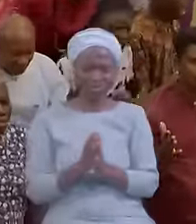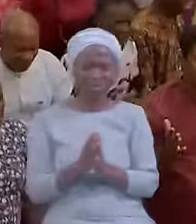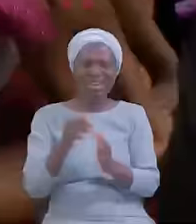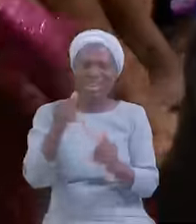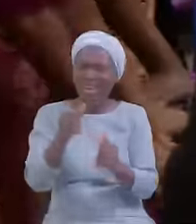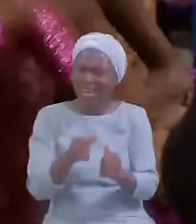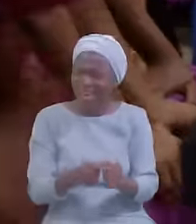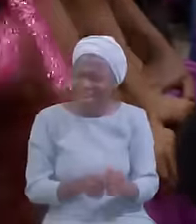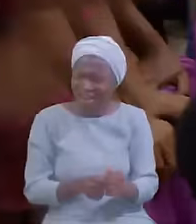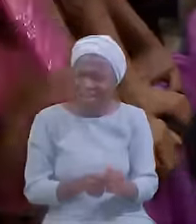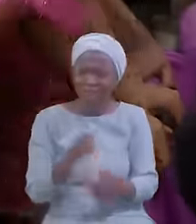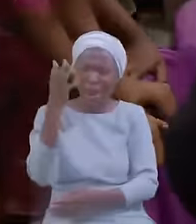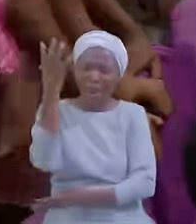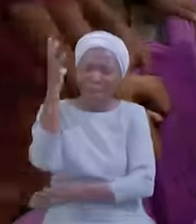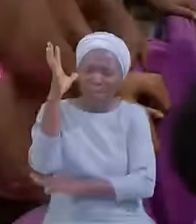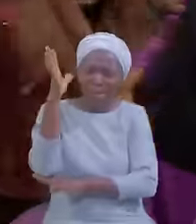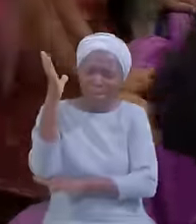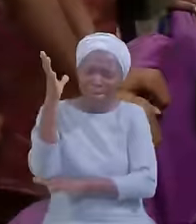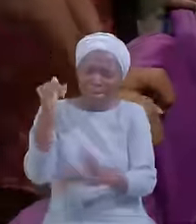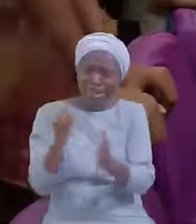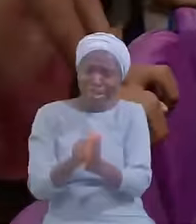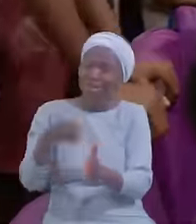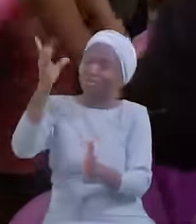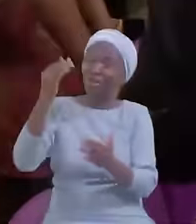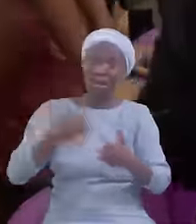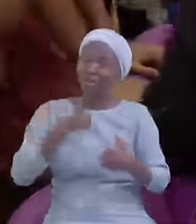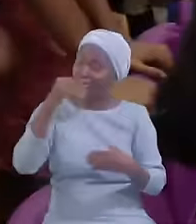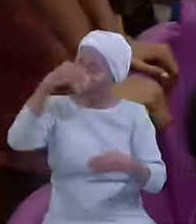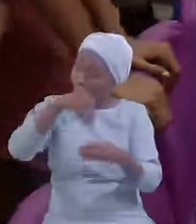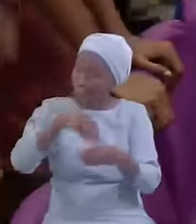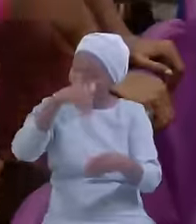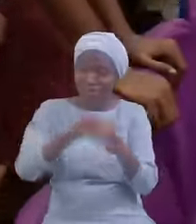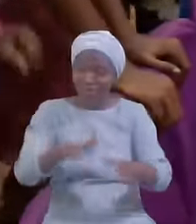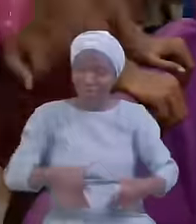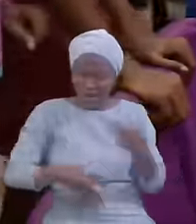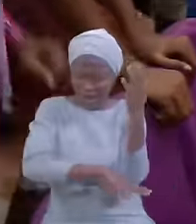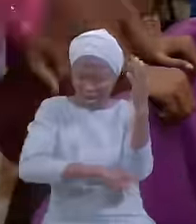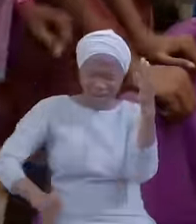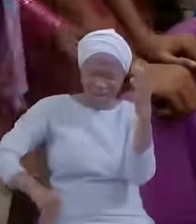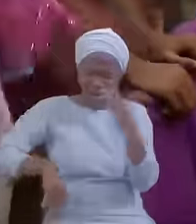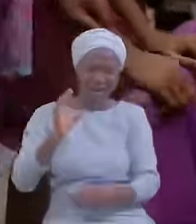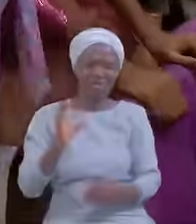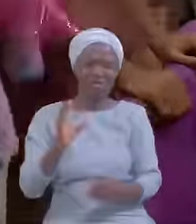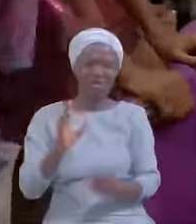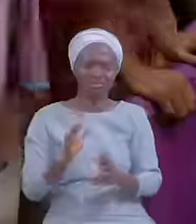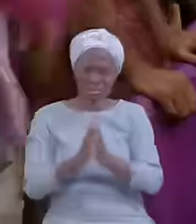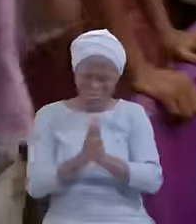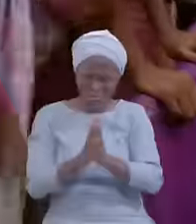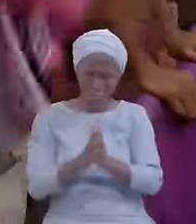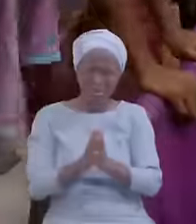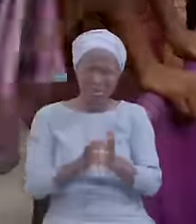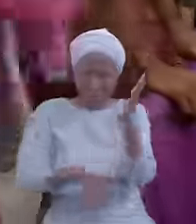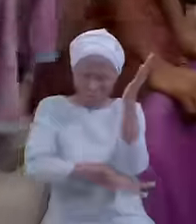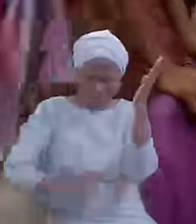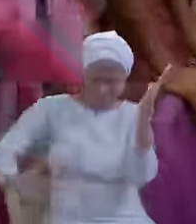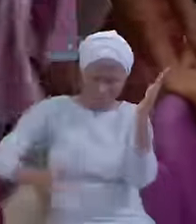Every plant the Heavenly Father has not planted in your life, root it out. Pull it